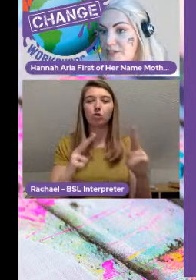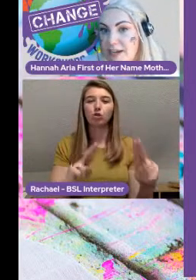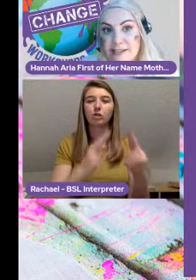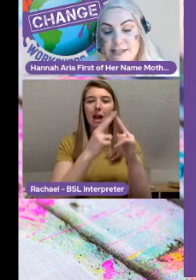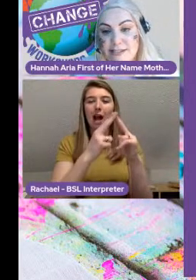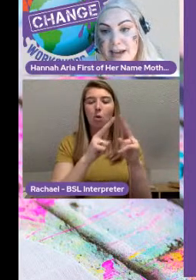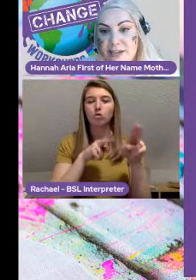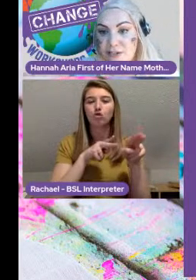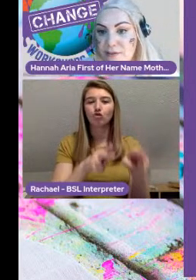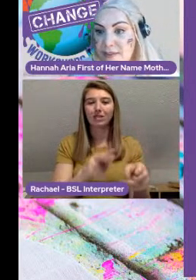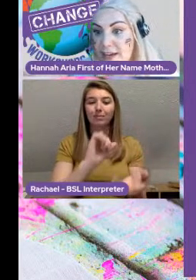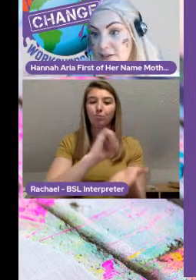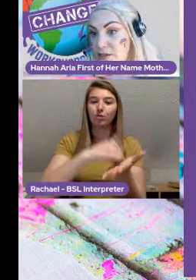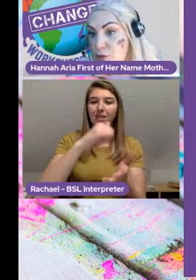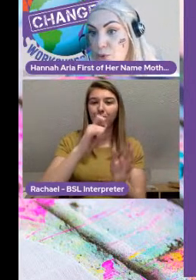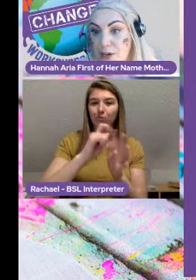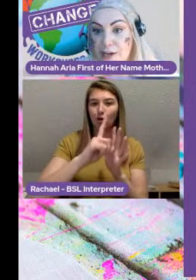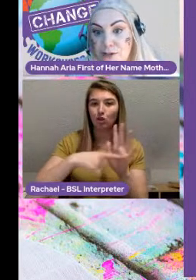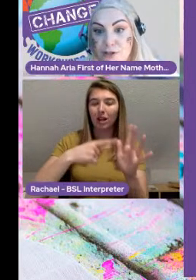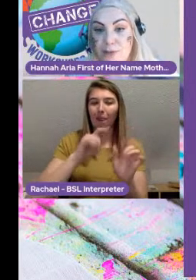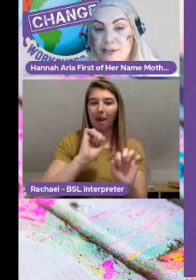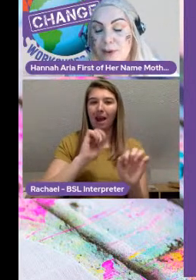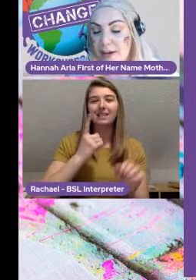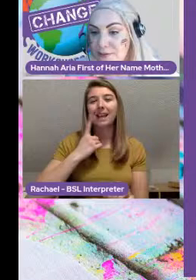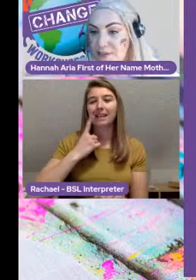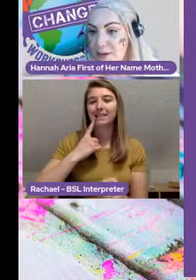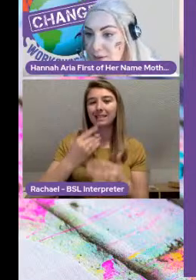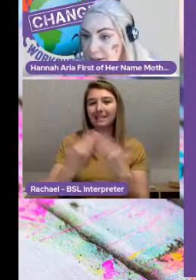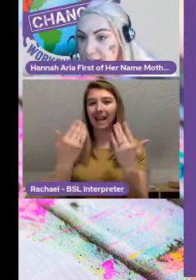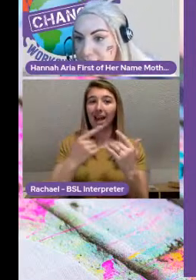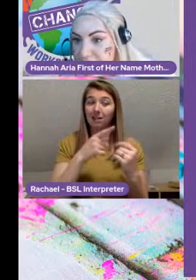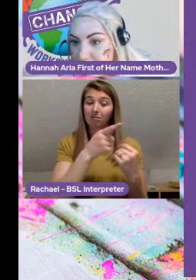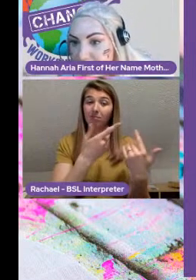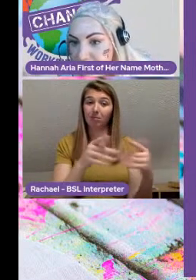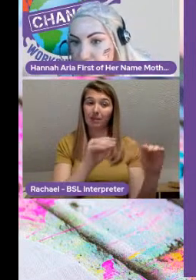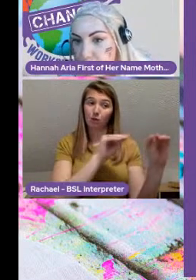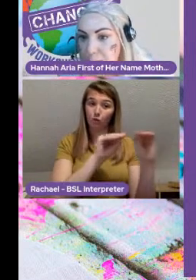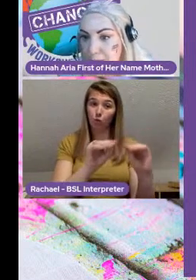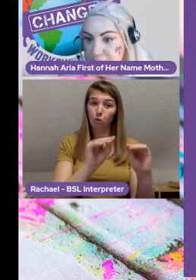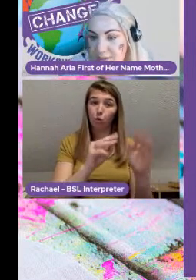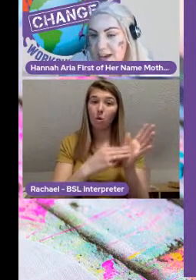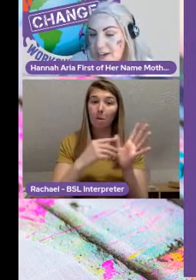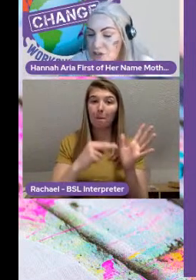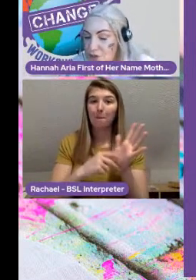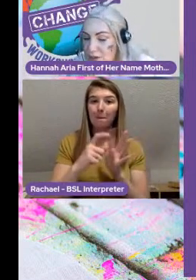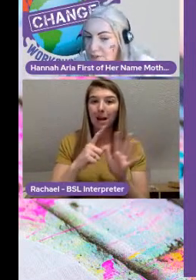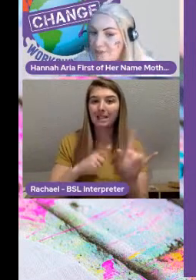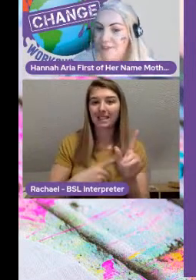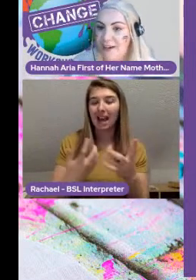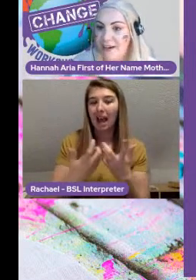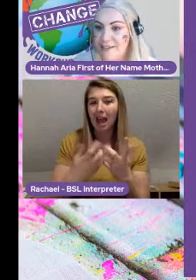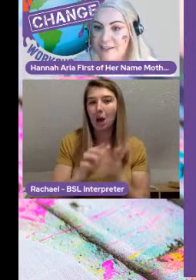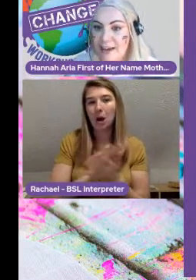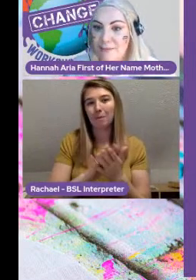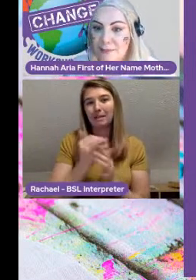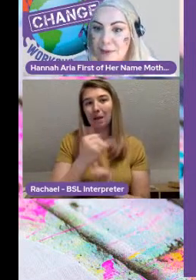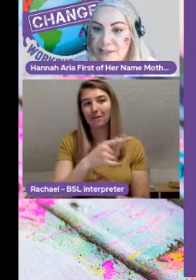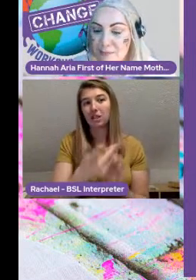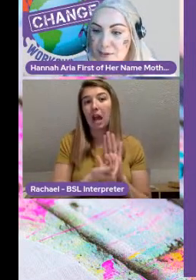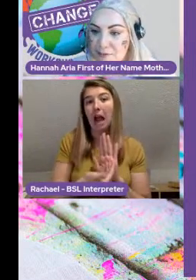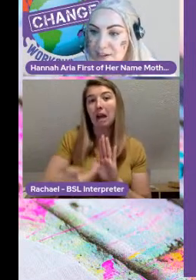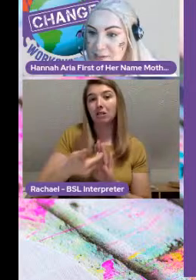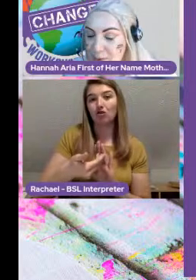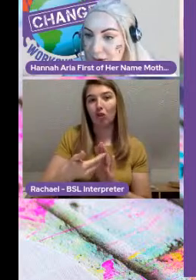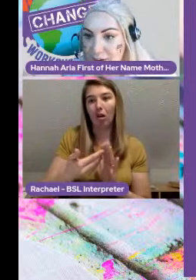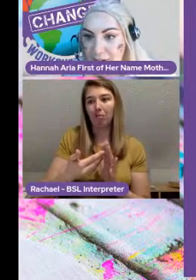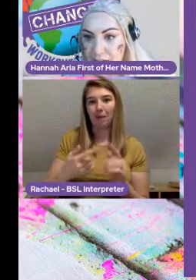project for a taster day. So they actually taught her how to do it as well. So she's got a bit of an extra ahead of the game compared